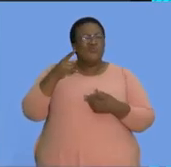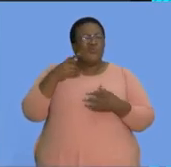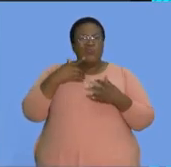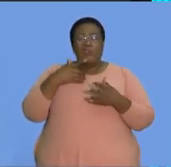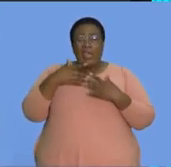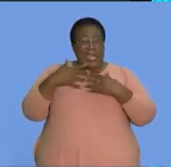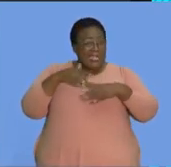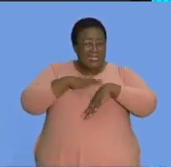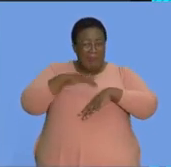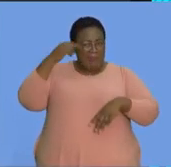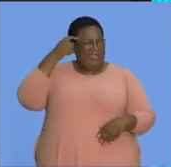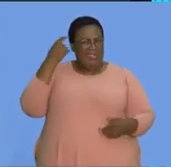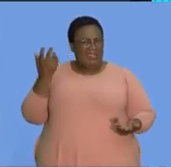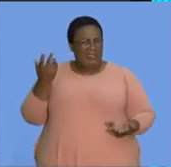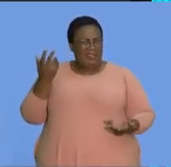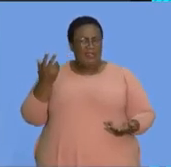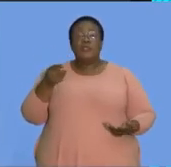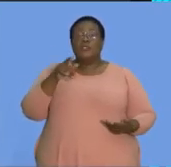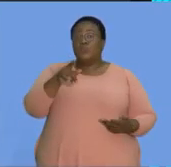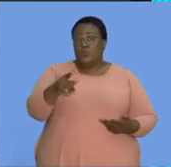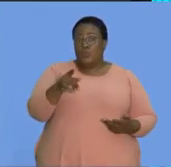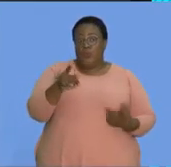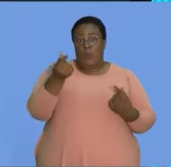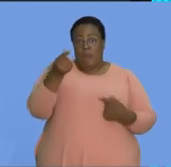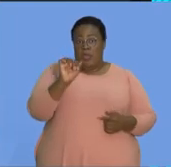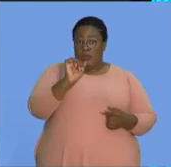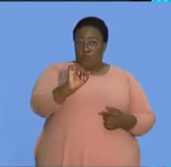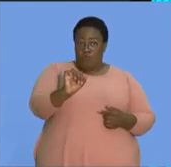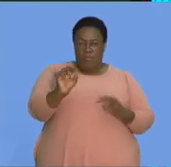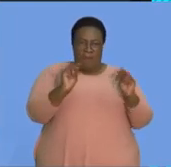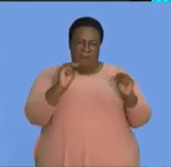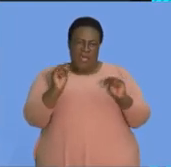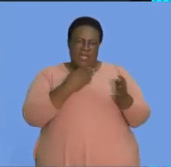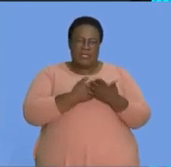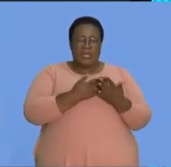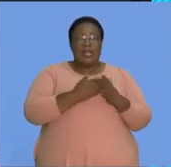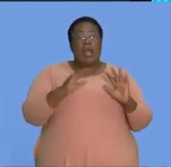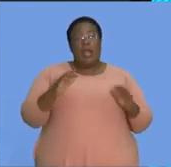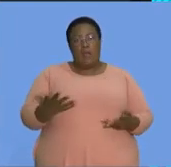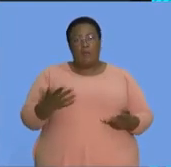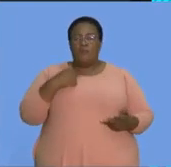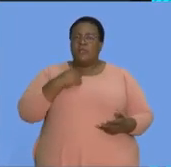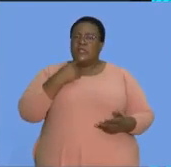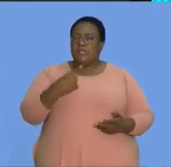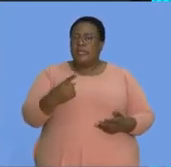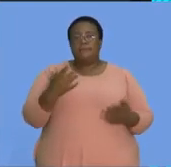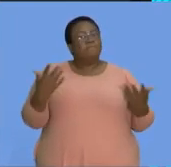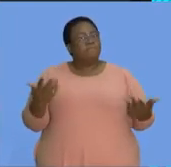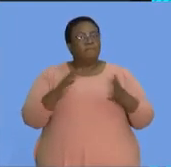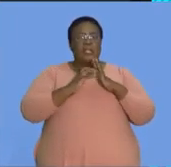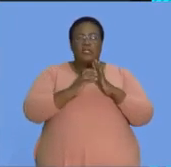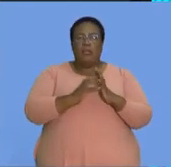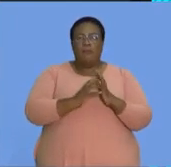Also, how do you then want to manage your money? And I made a scenario to say, let's say right now